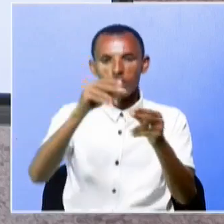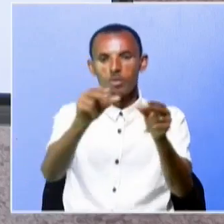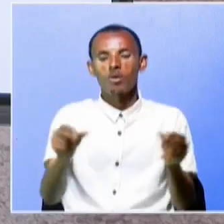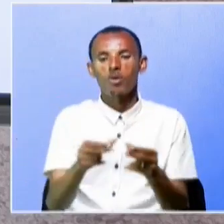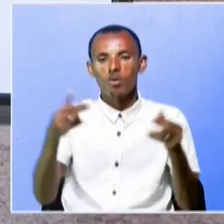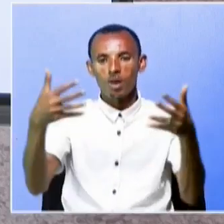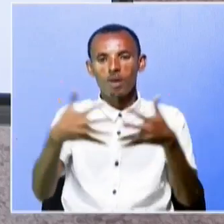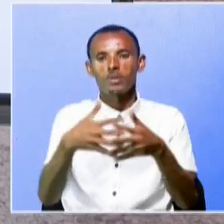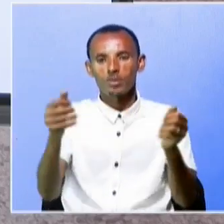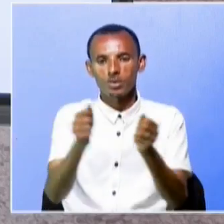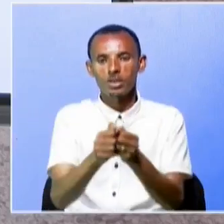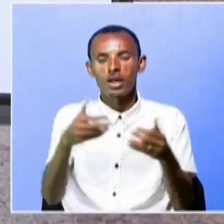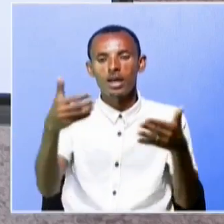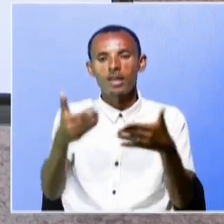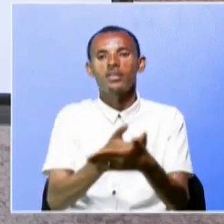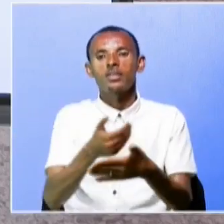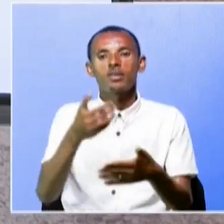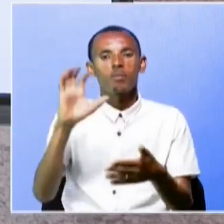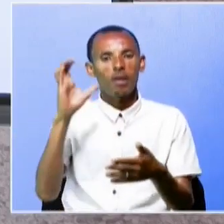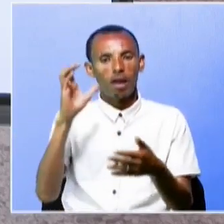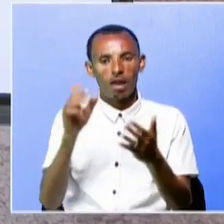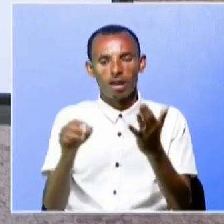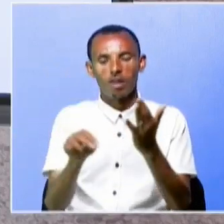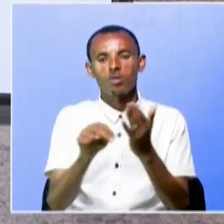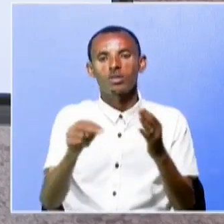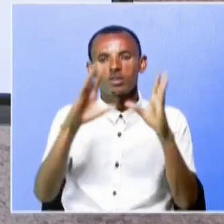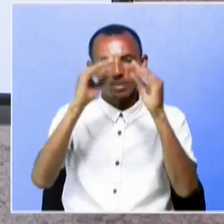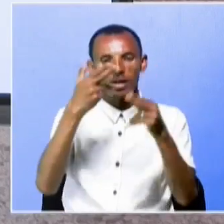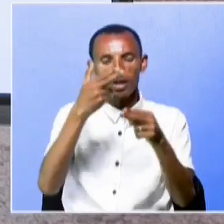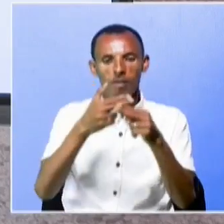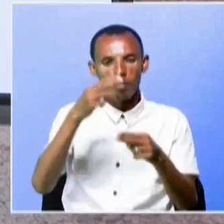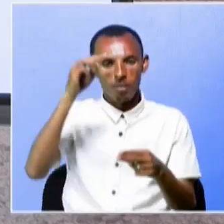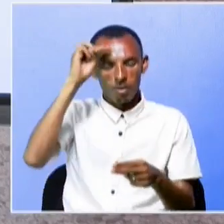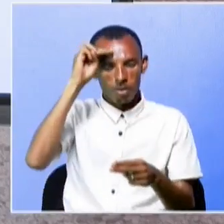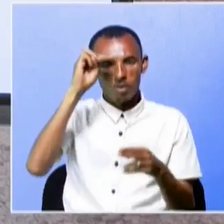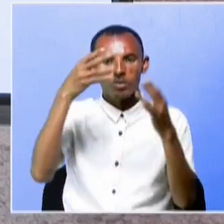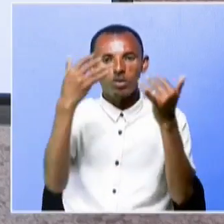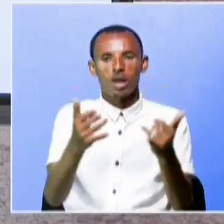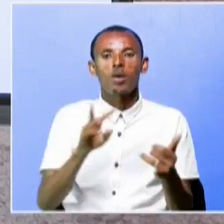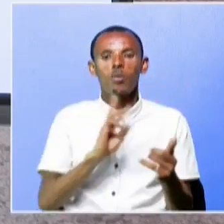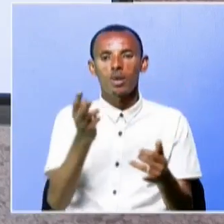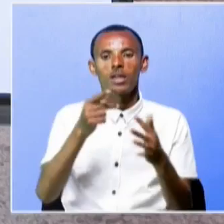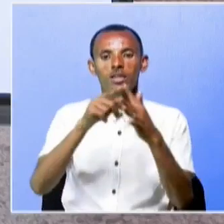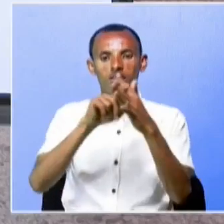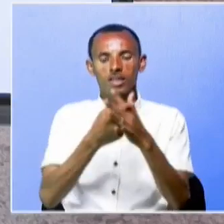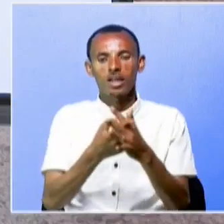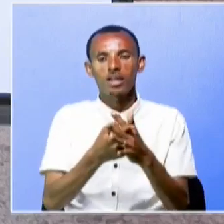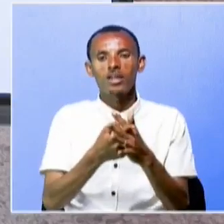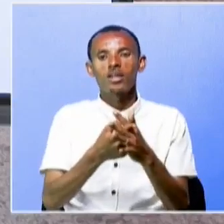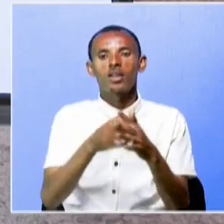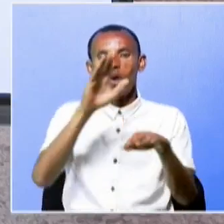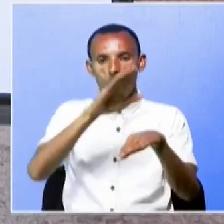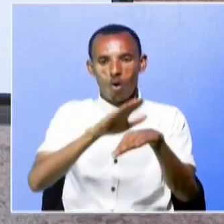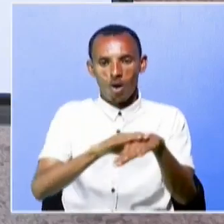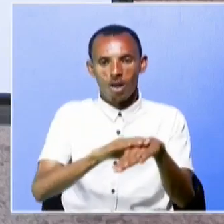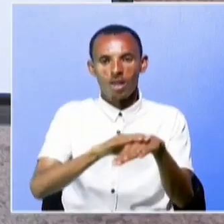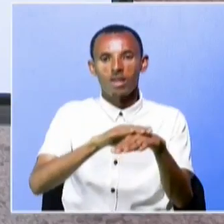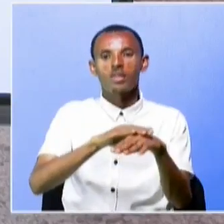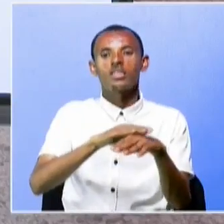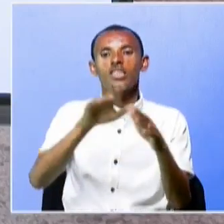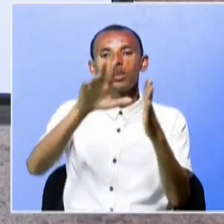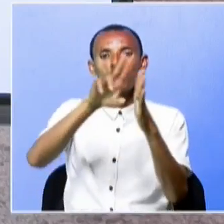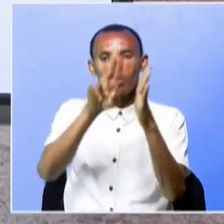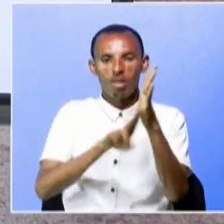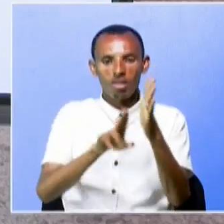Bureau in collaboration with Dish Media Network. I'm Teacher Mamu. Today we will start our discussion on the